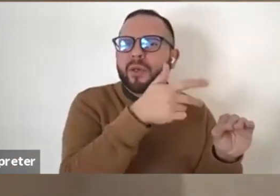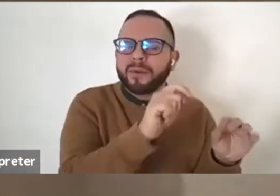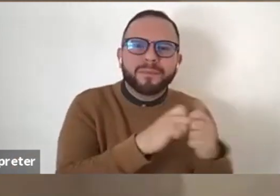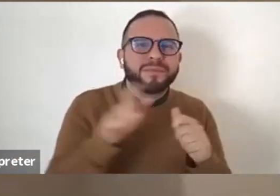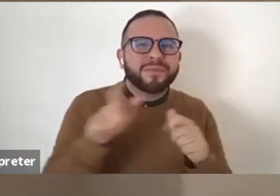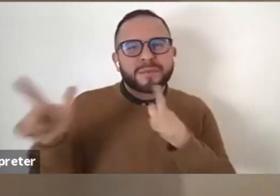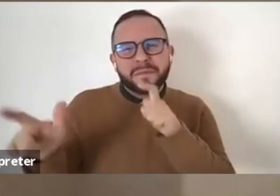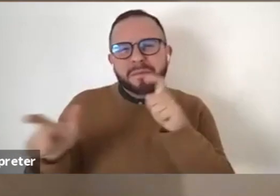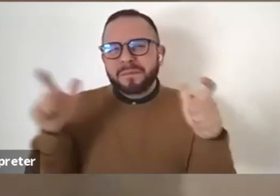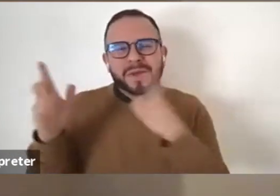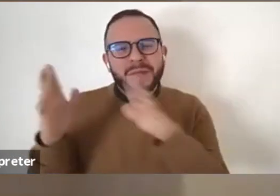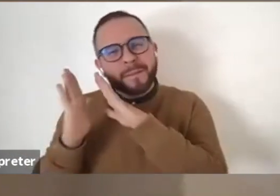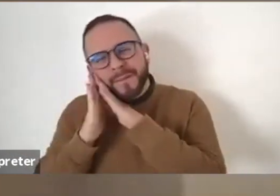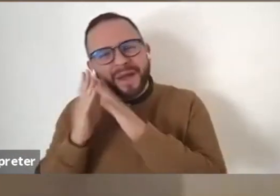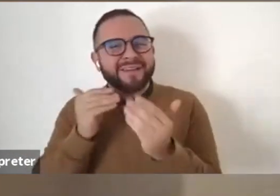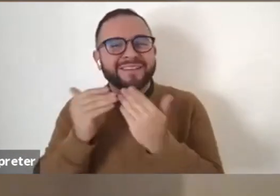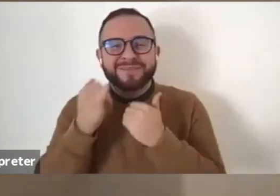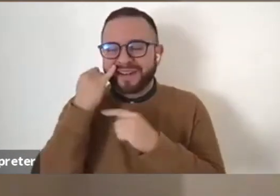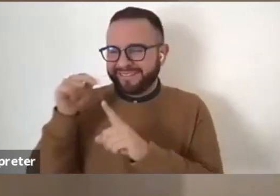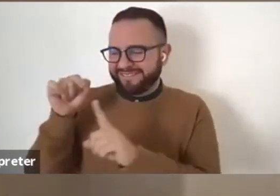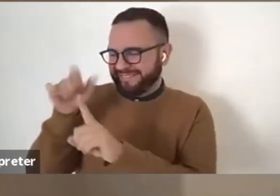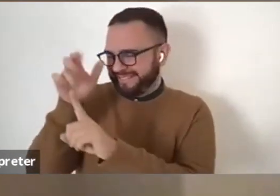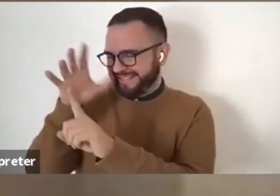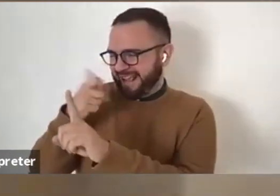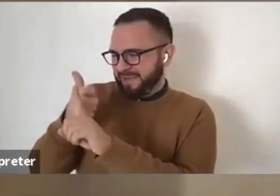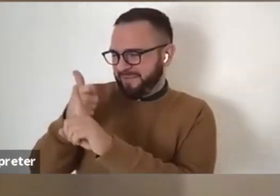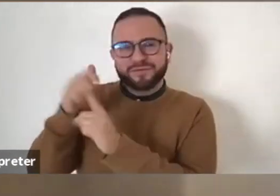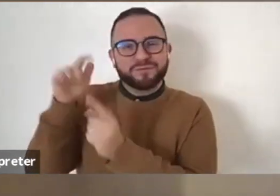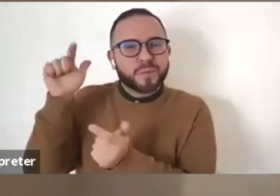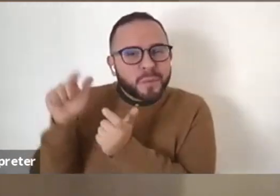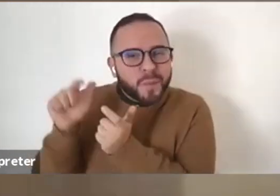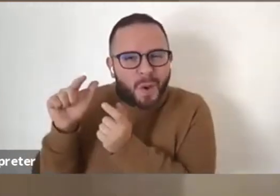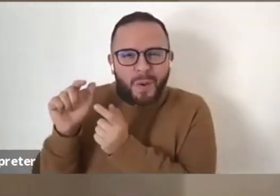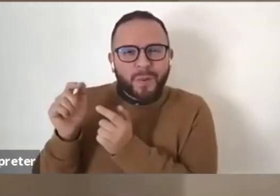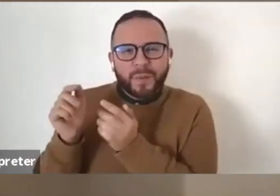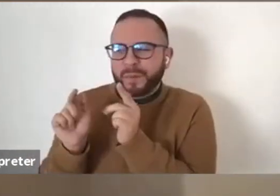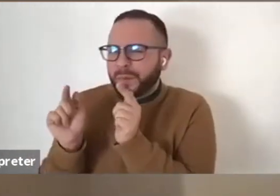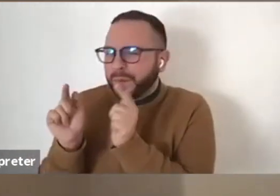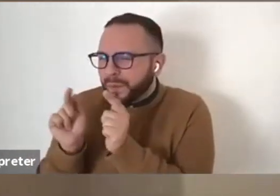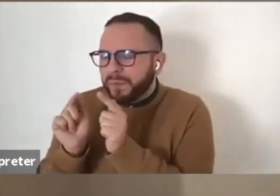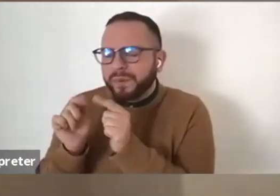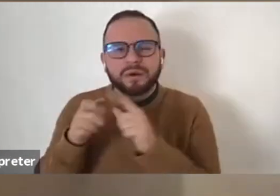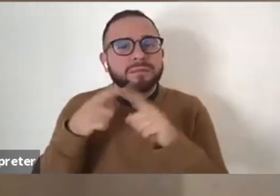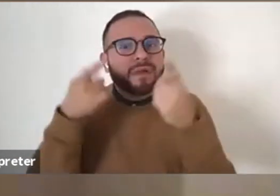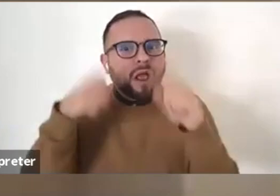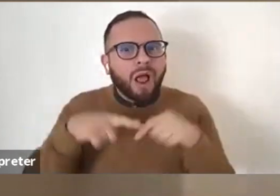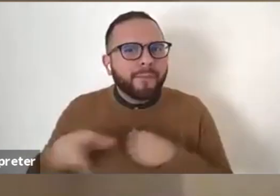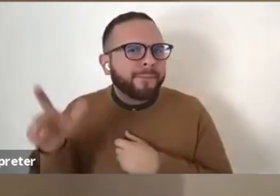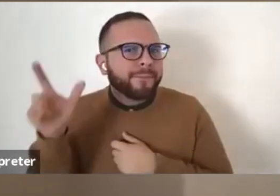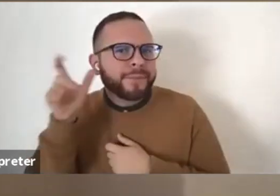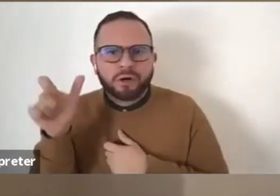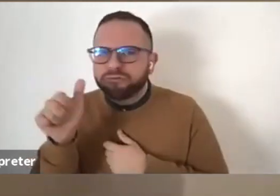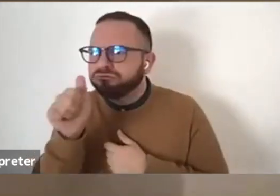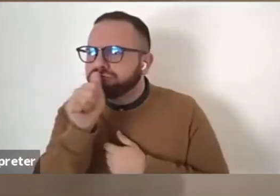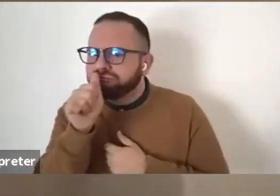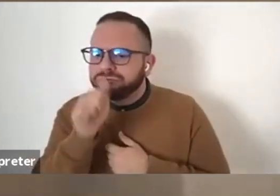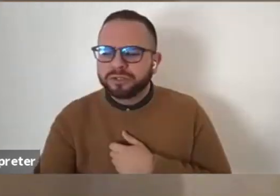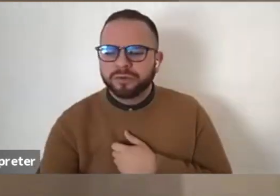he's very small, tiny guy, and he hears the secret of us, of our friends,